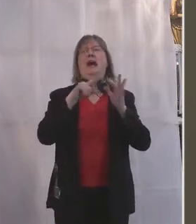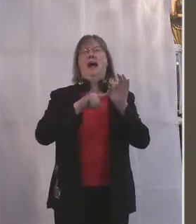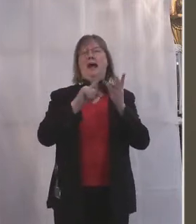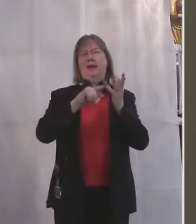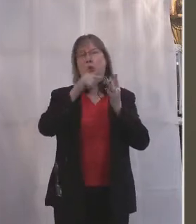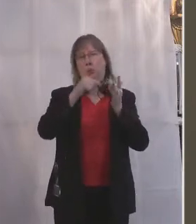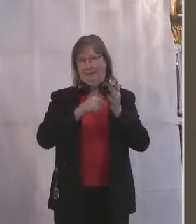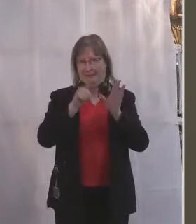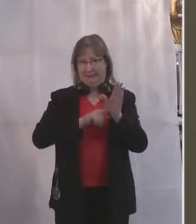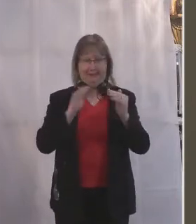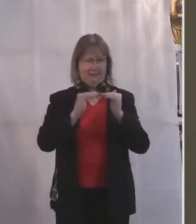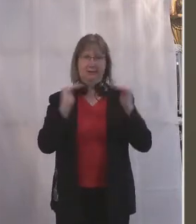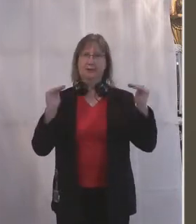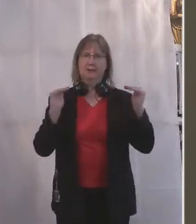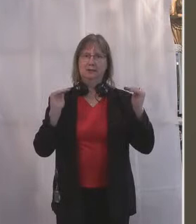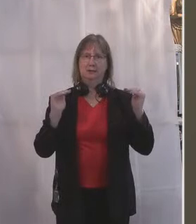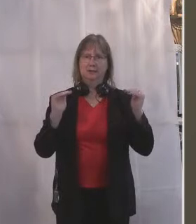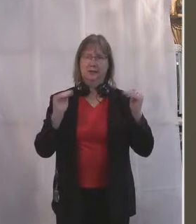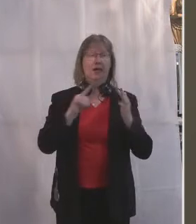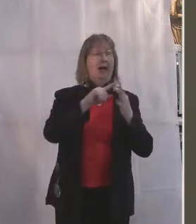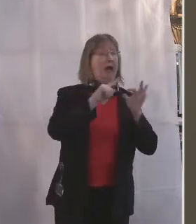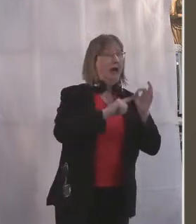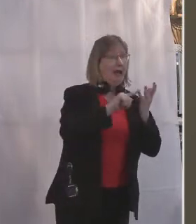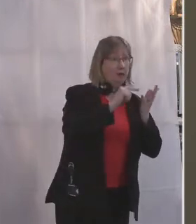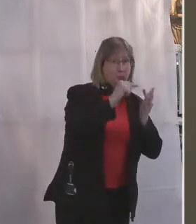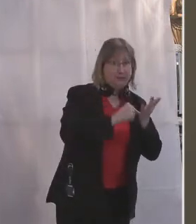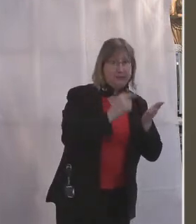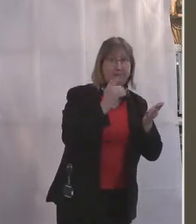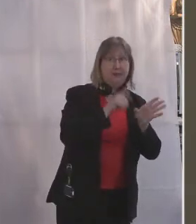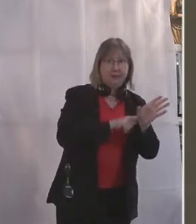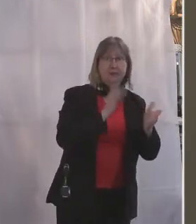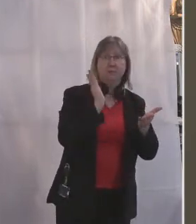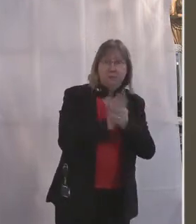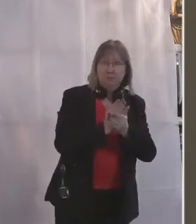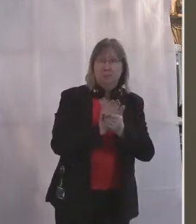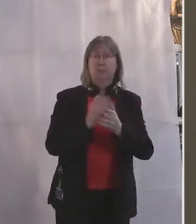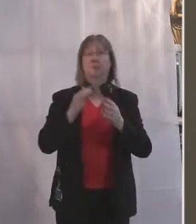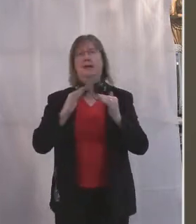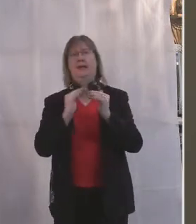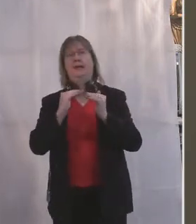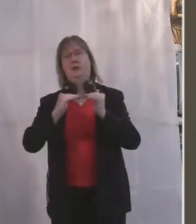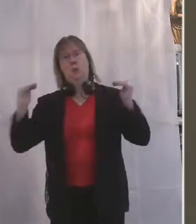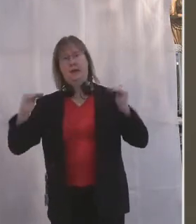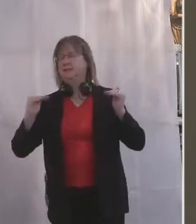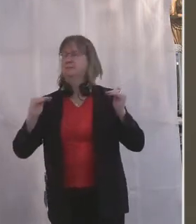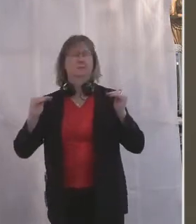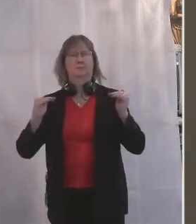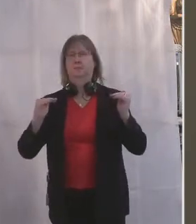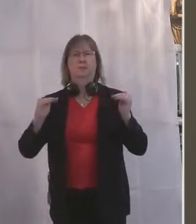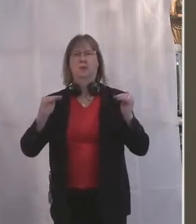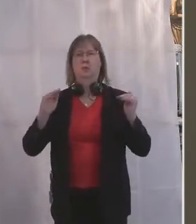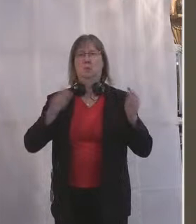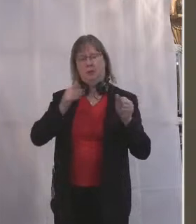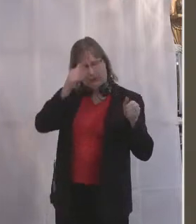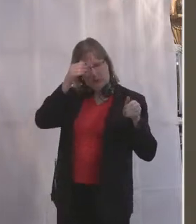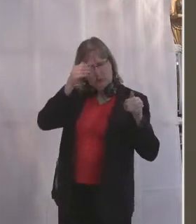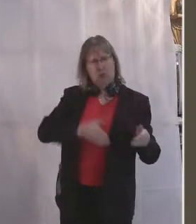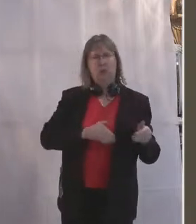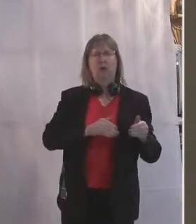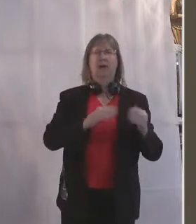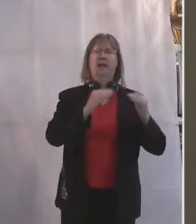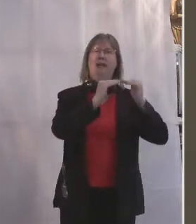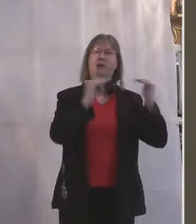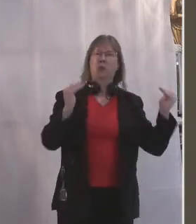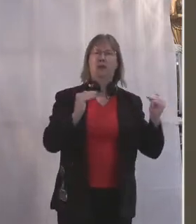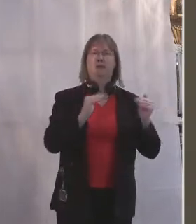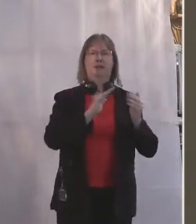and it's equity, not equality specifically, because the message for International Women's Day is that a focus on equality, a focus